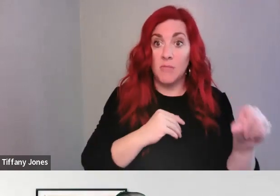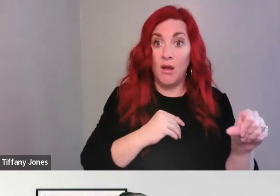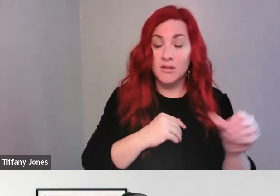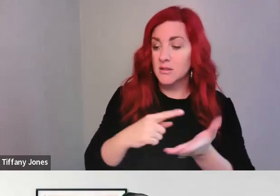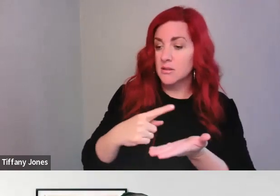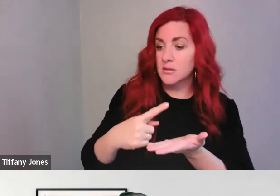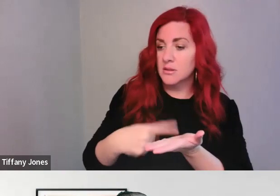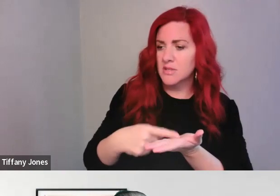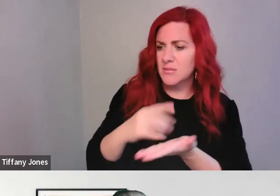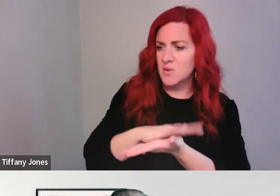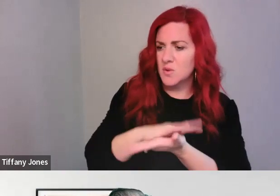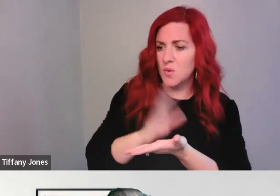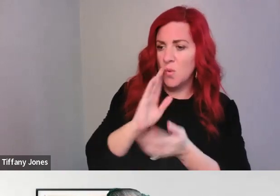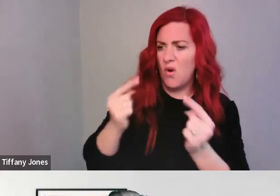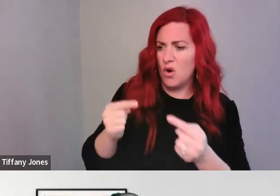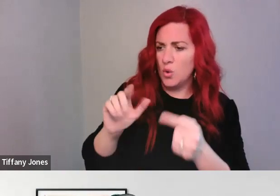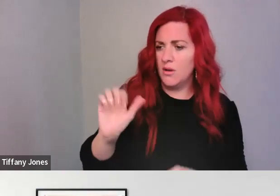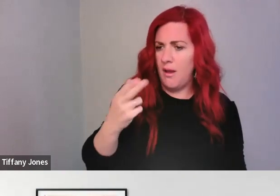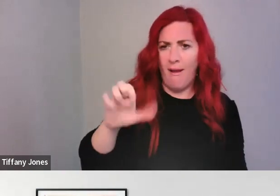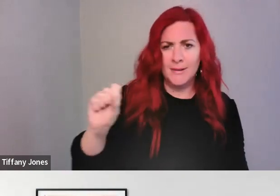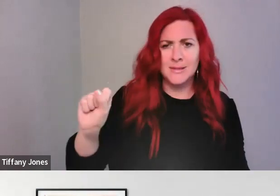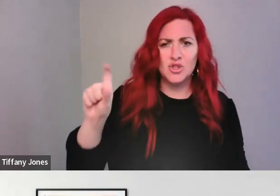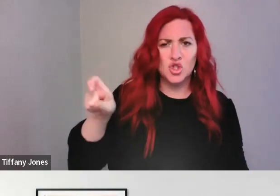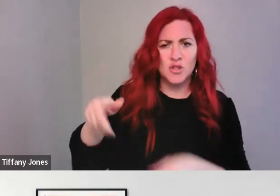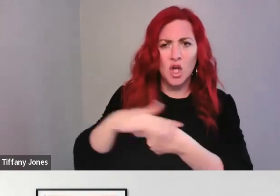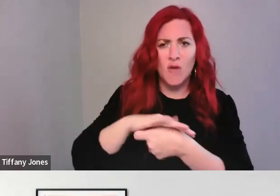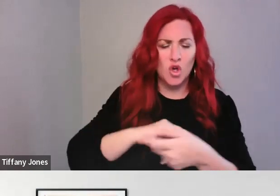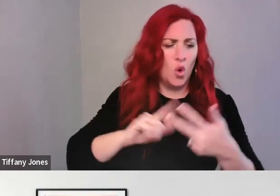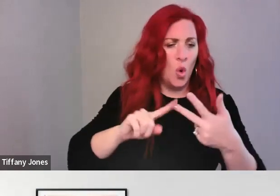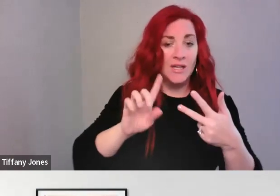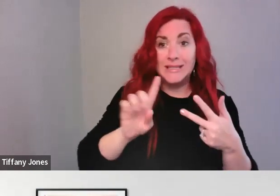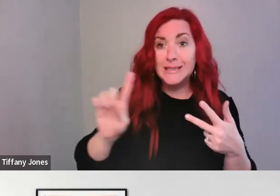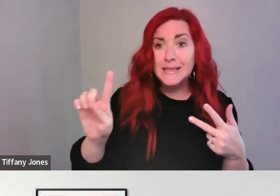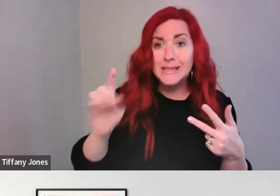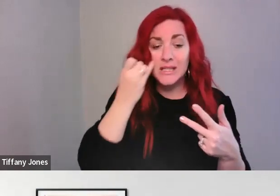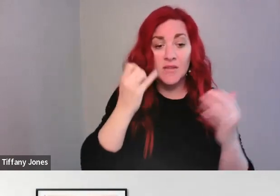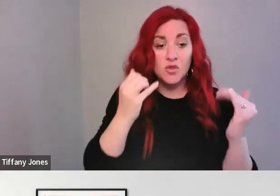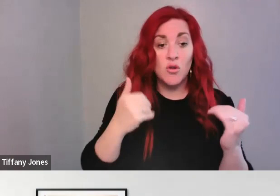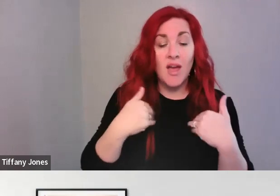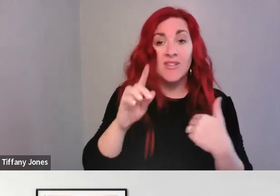will argue, well, this is something Access should be covering or DDD should be covering if your child has DDD.